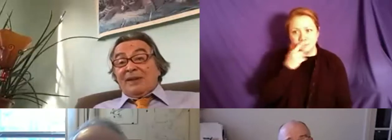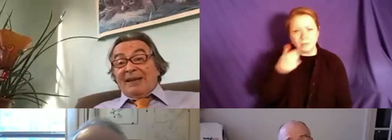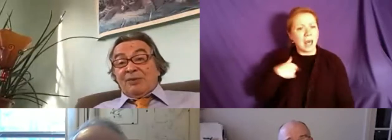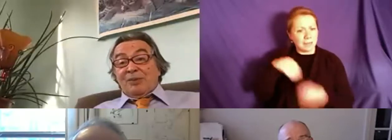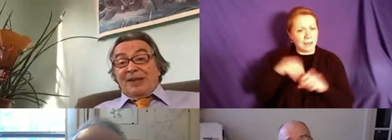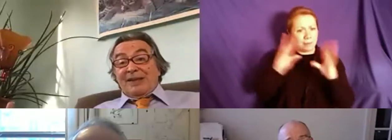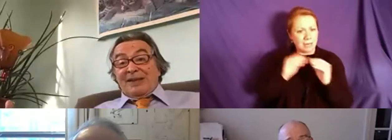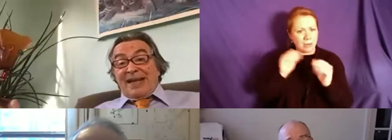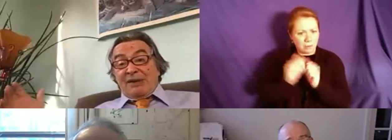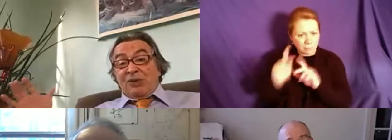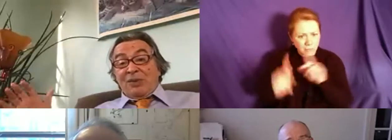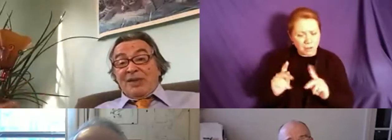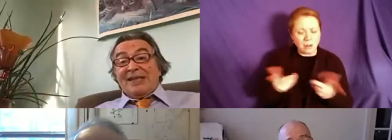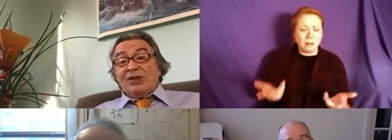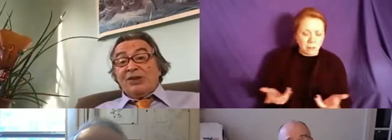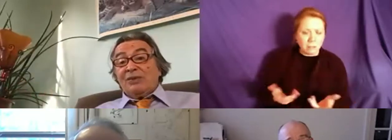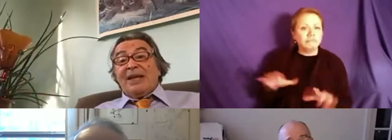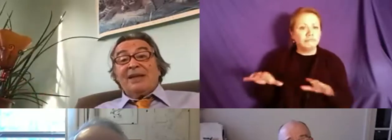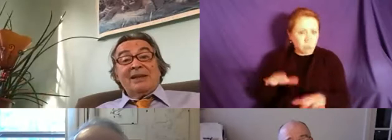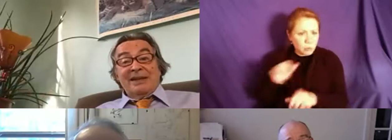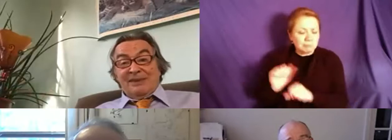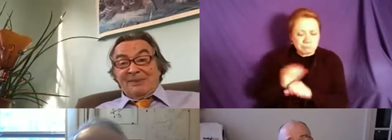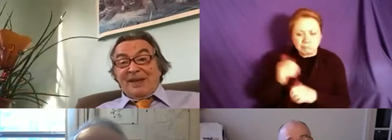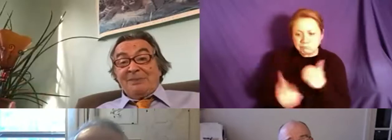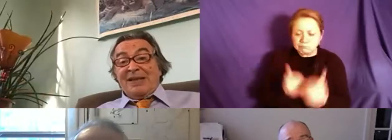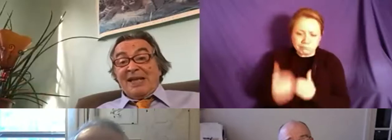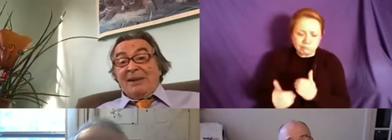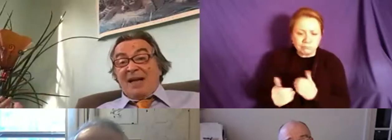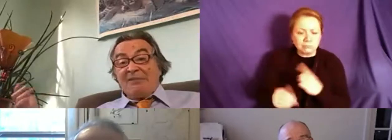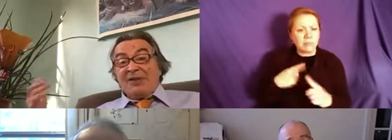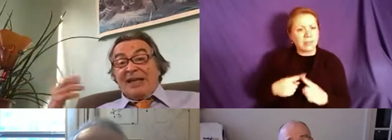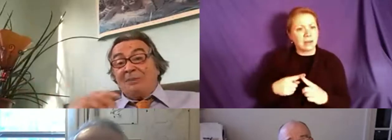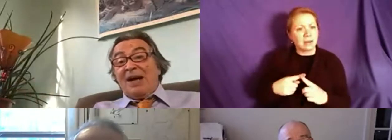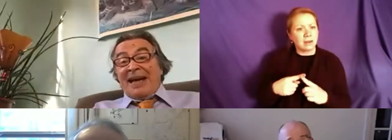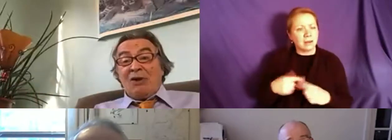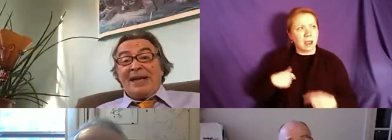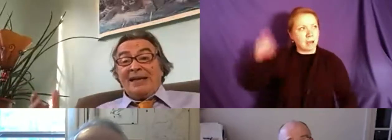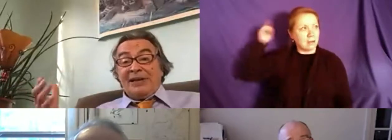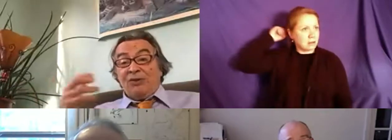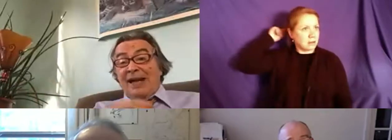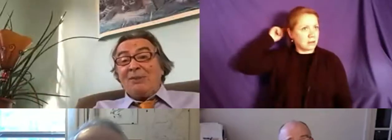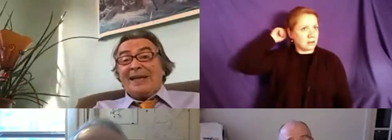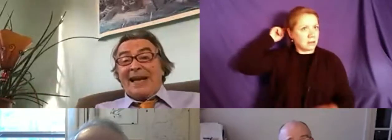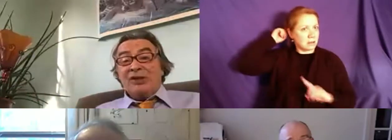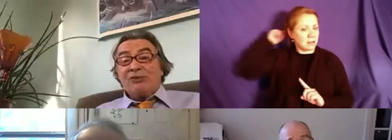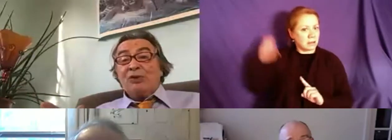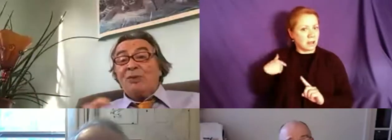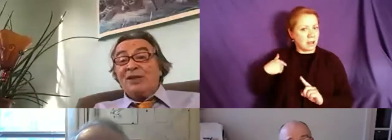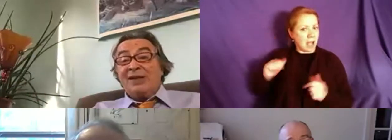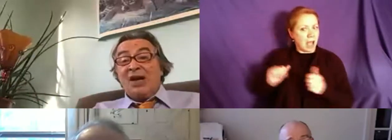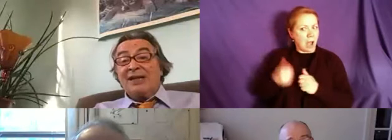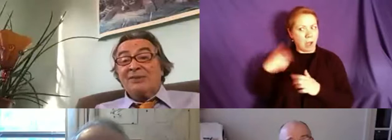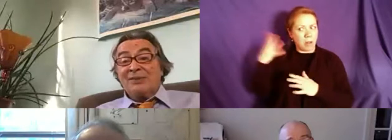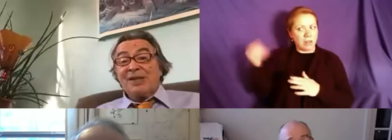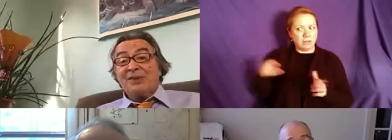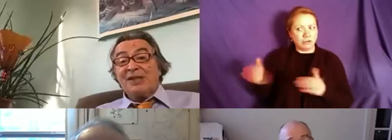people and we'll be doing what we need to do. And in the meantime, I'm thinking about how am I going to get out of this room when we're